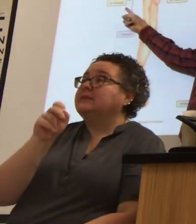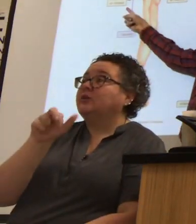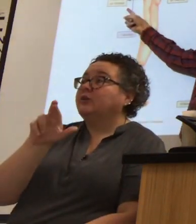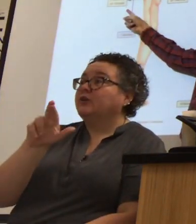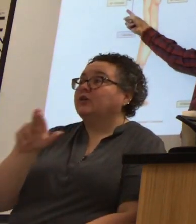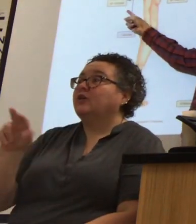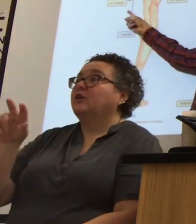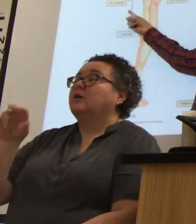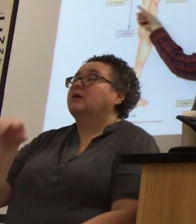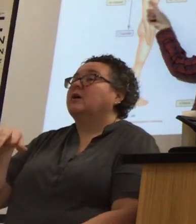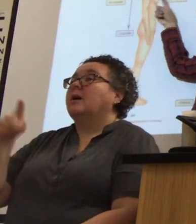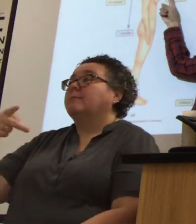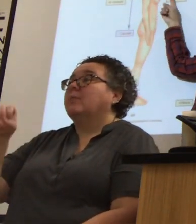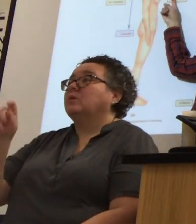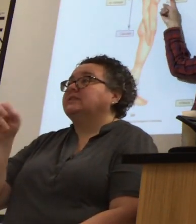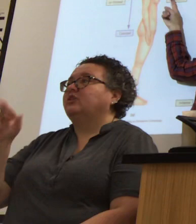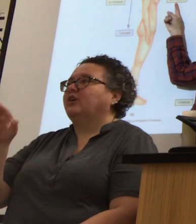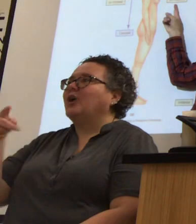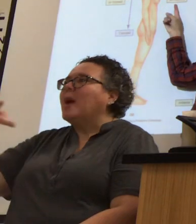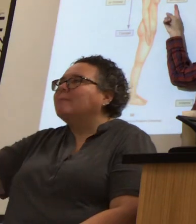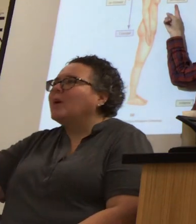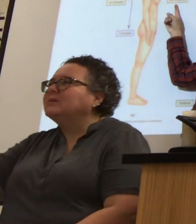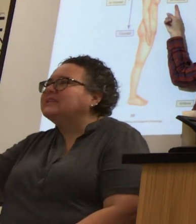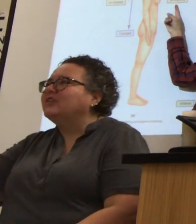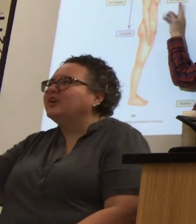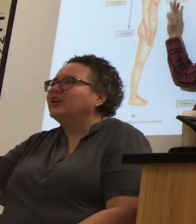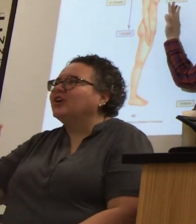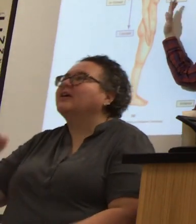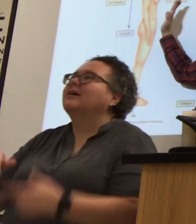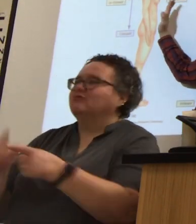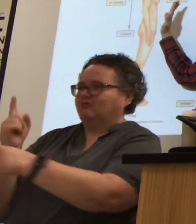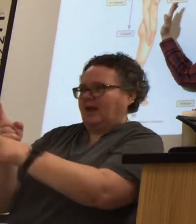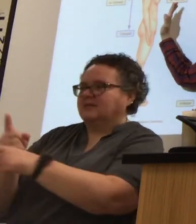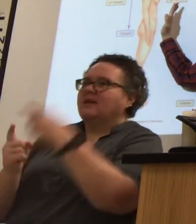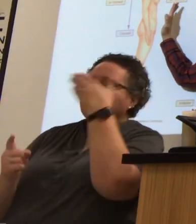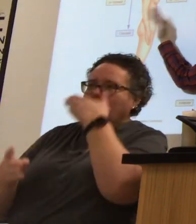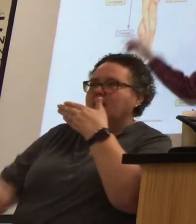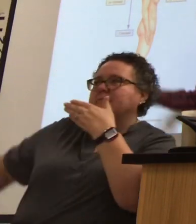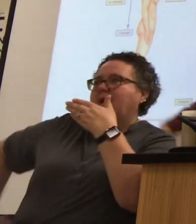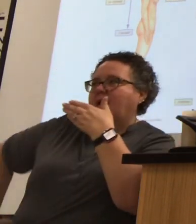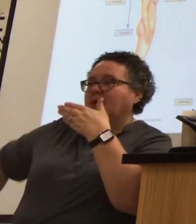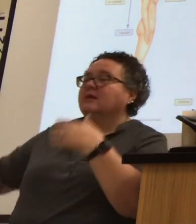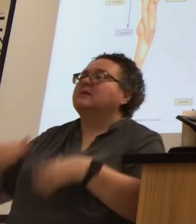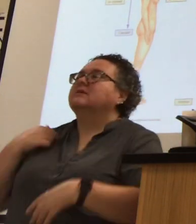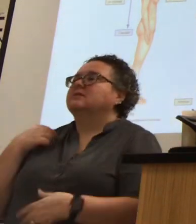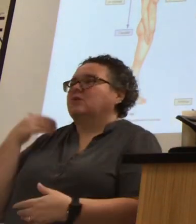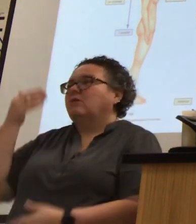ventral dorsal. Anterior or ventral means belly side, closer to the front.